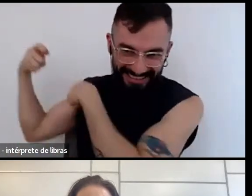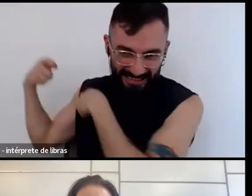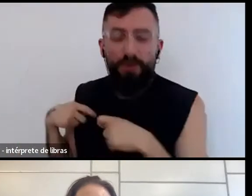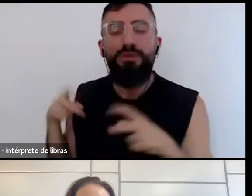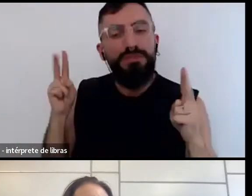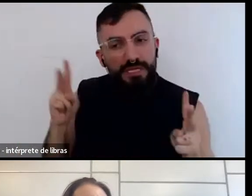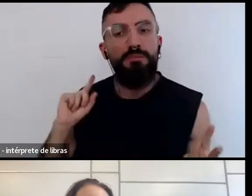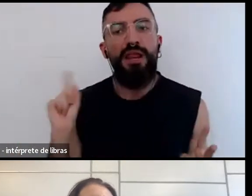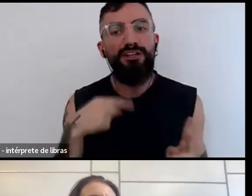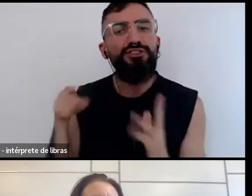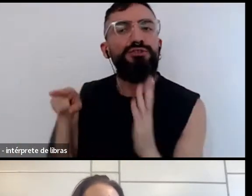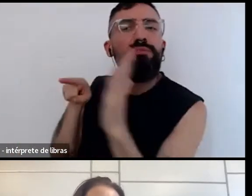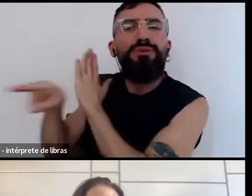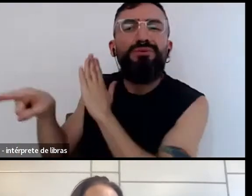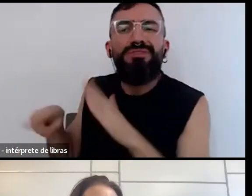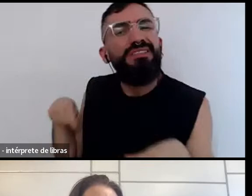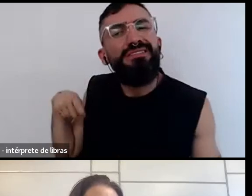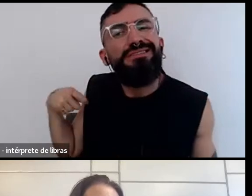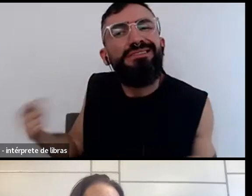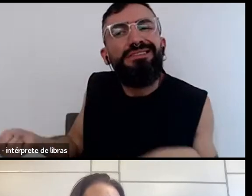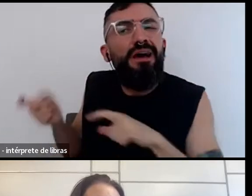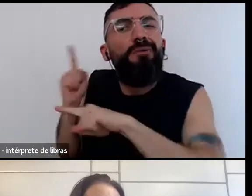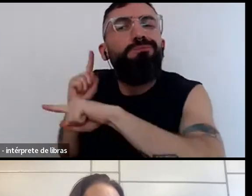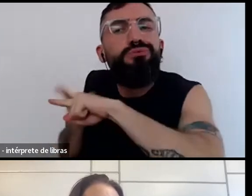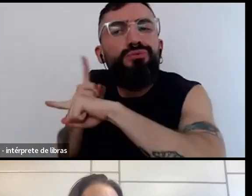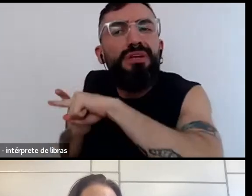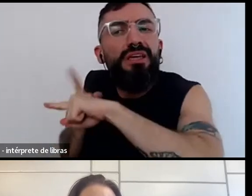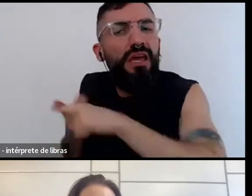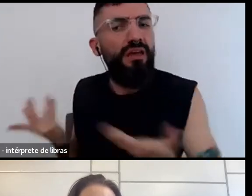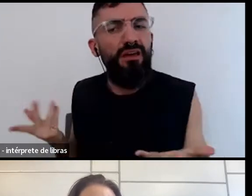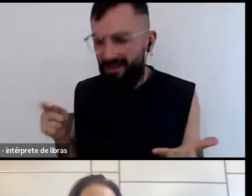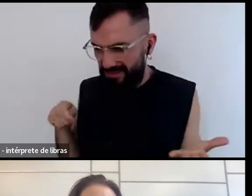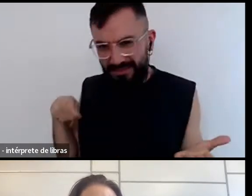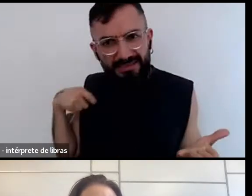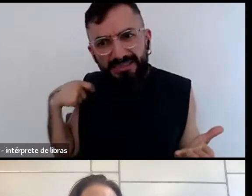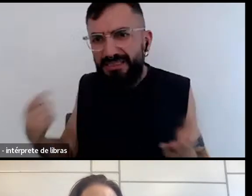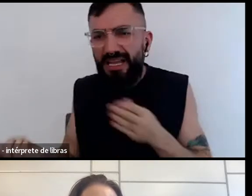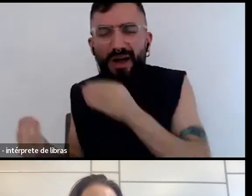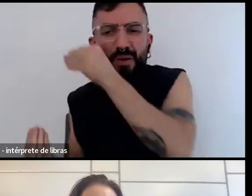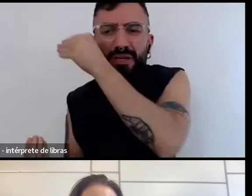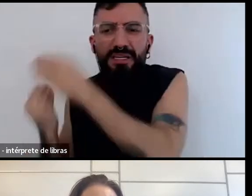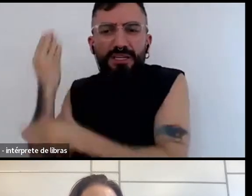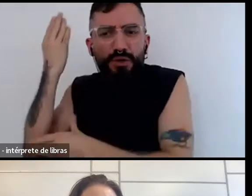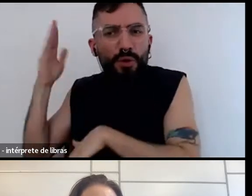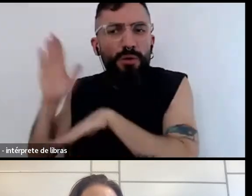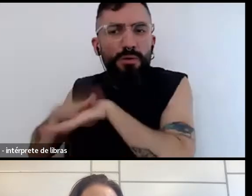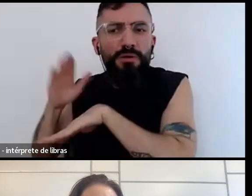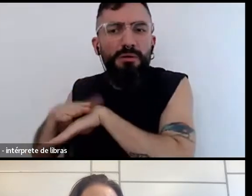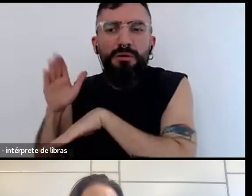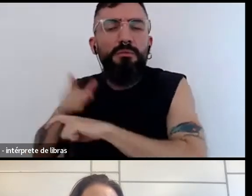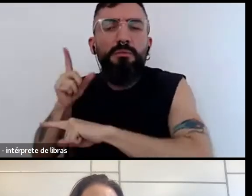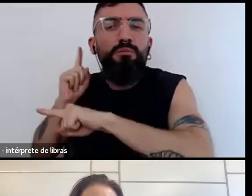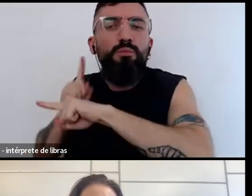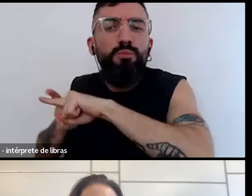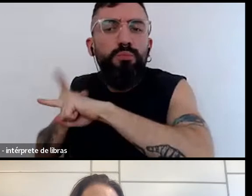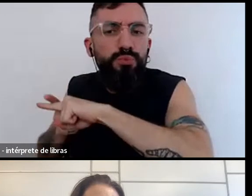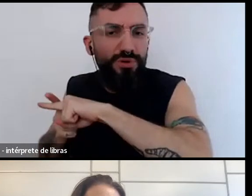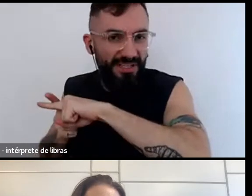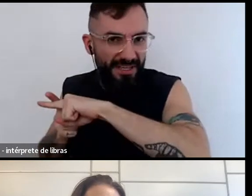is why the sign look like that, why they use that sign and not another